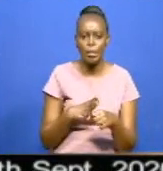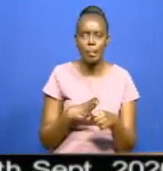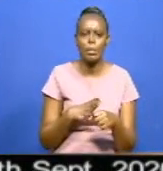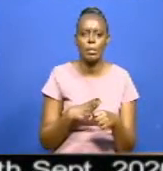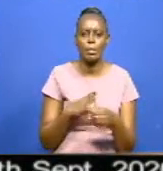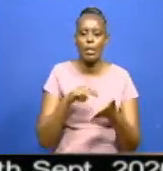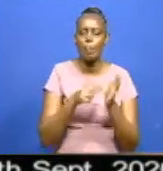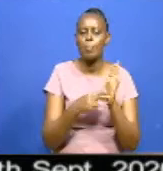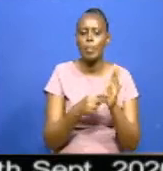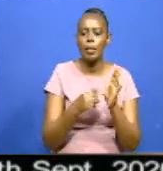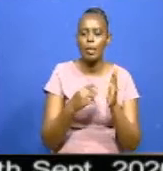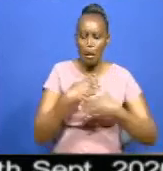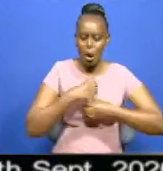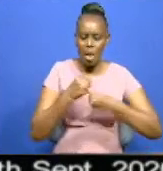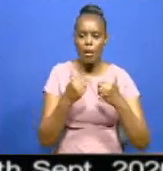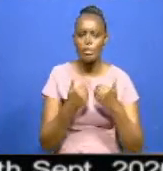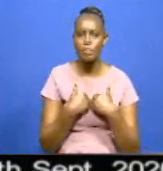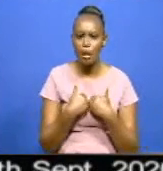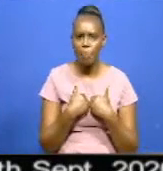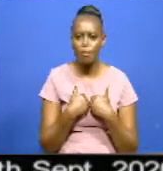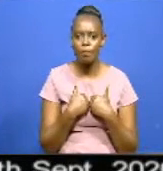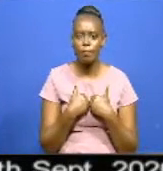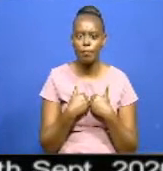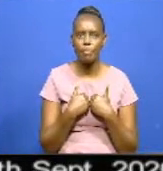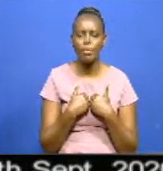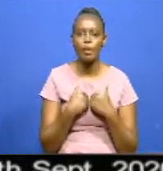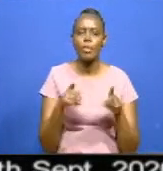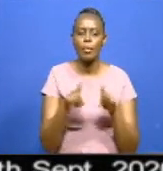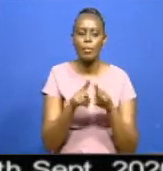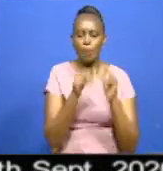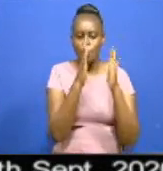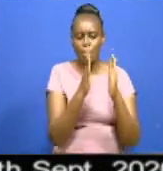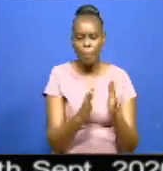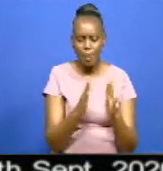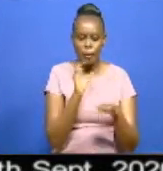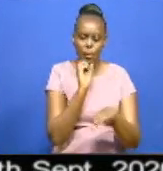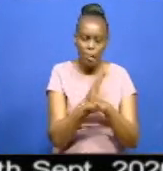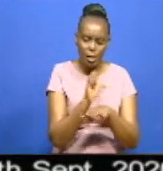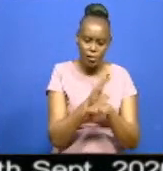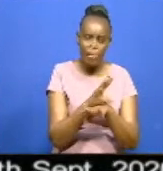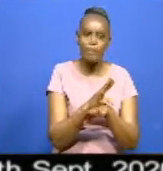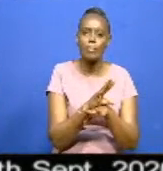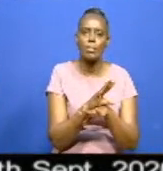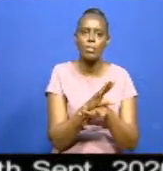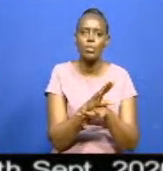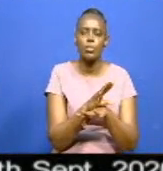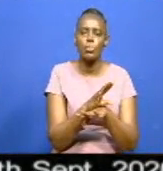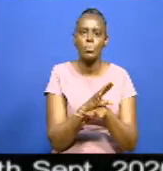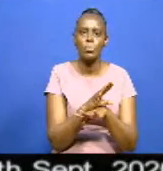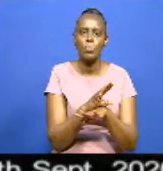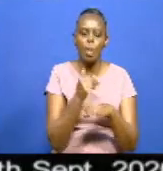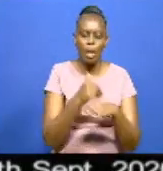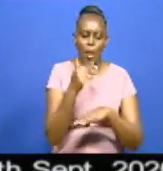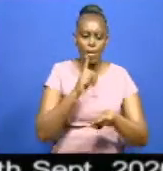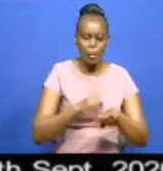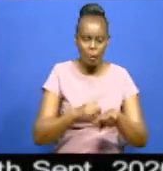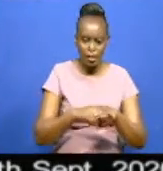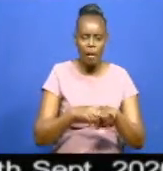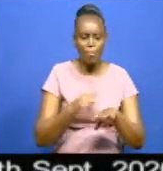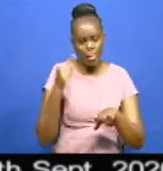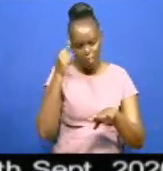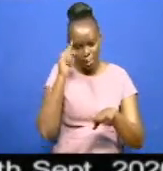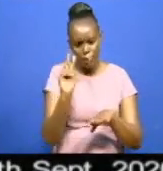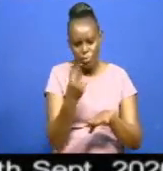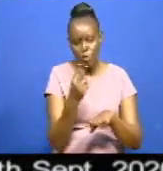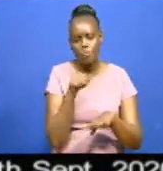it means he had a courage. And he should also be advised to to next time to at least think twice,